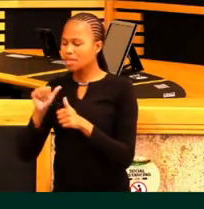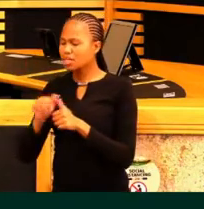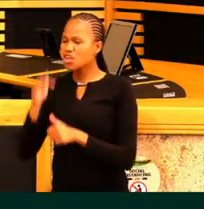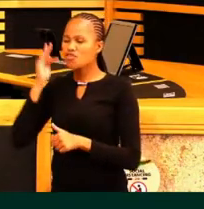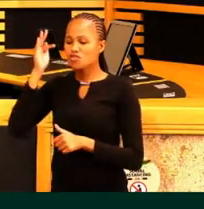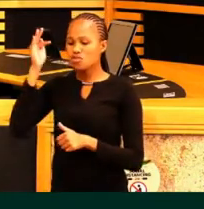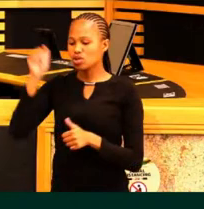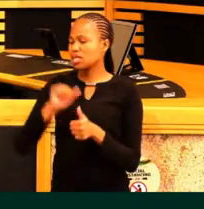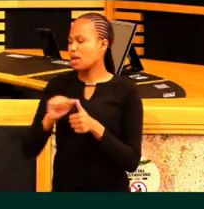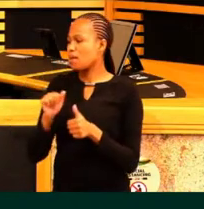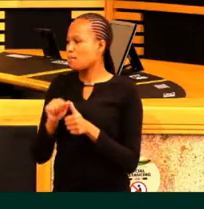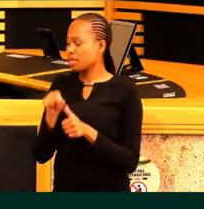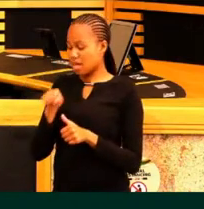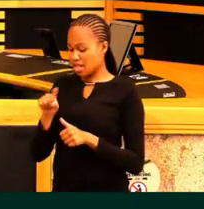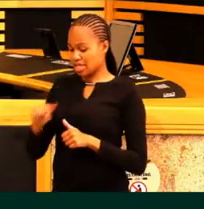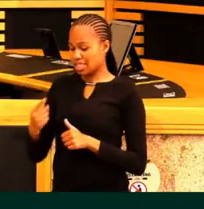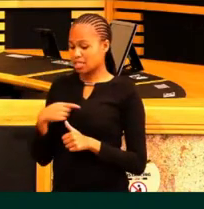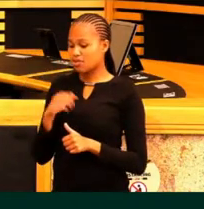is